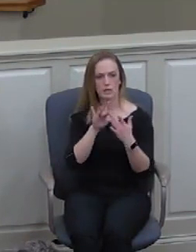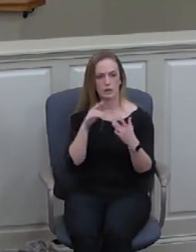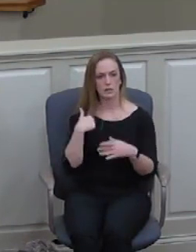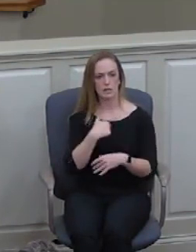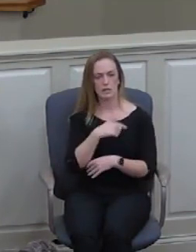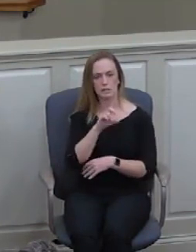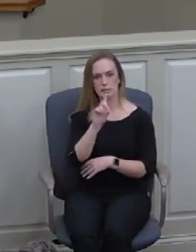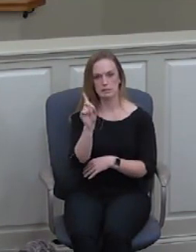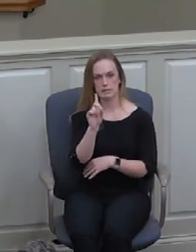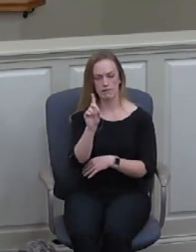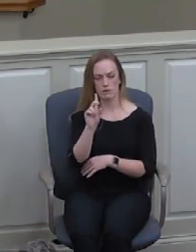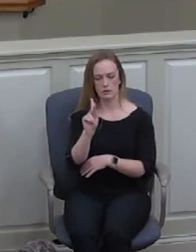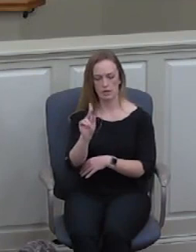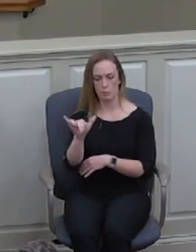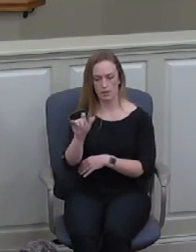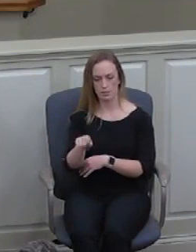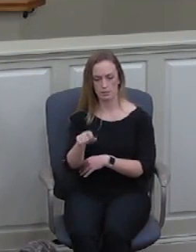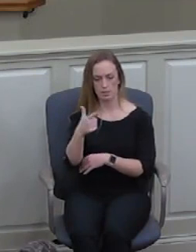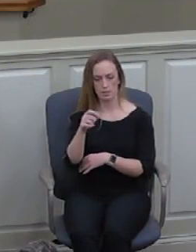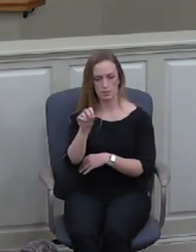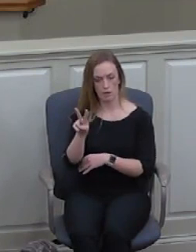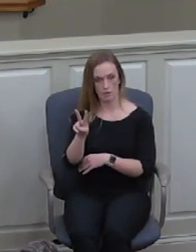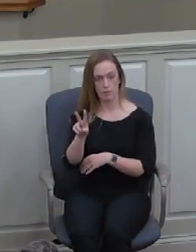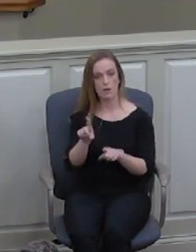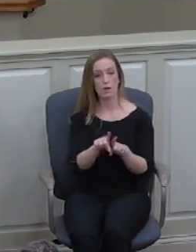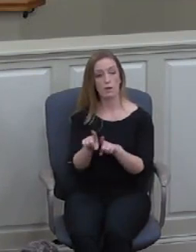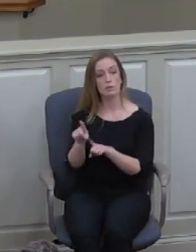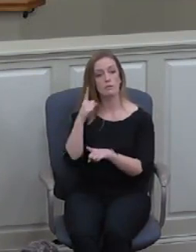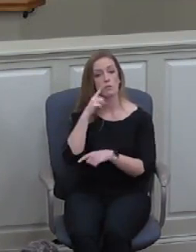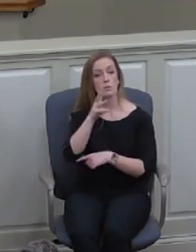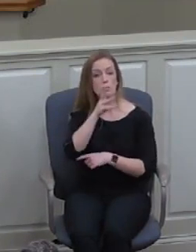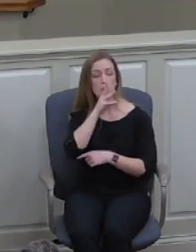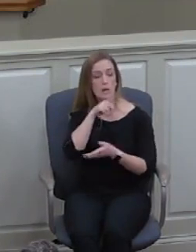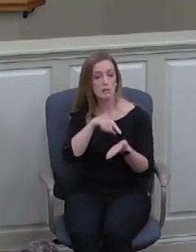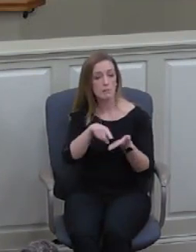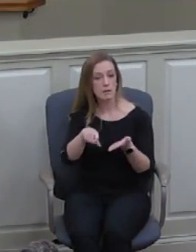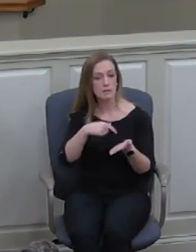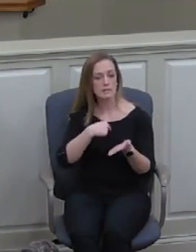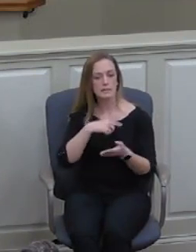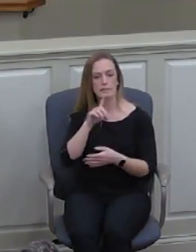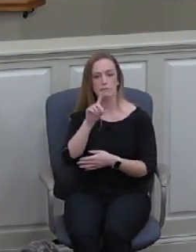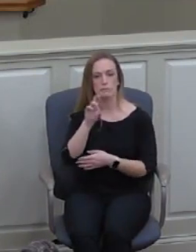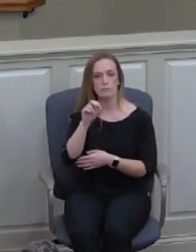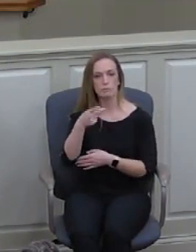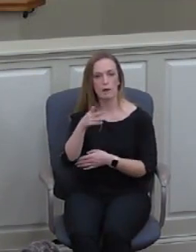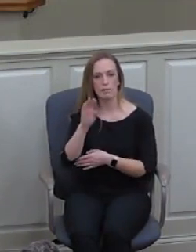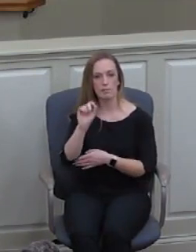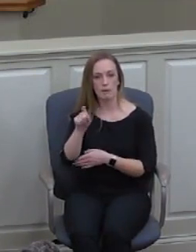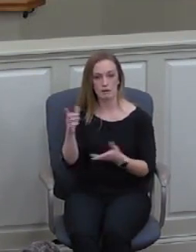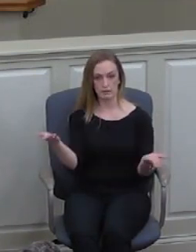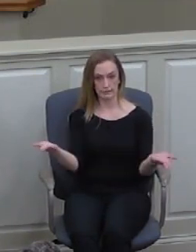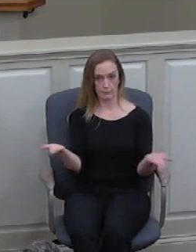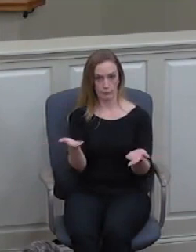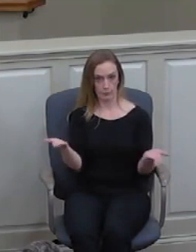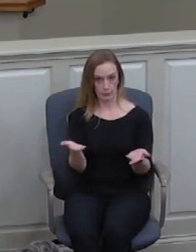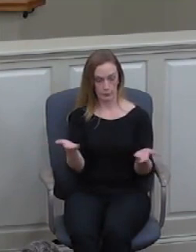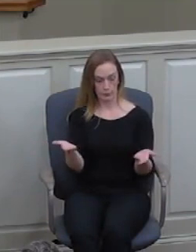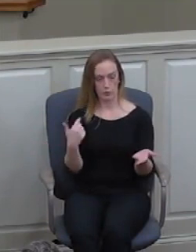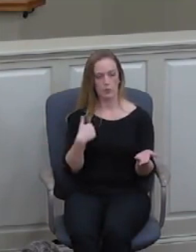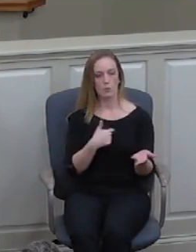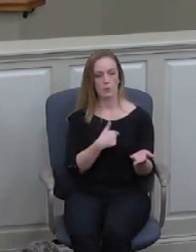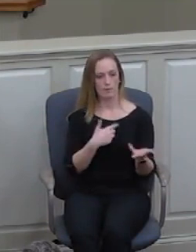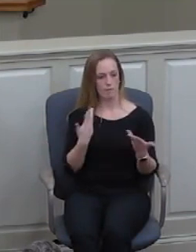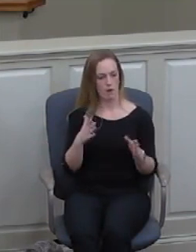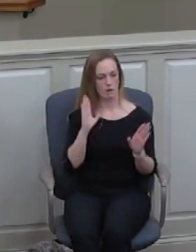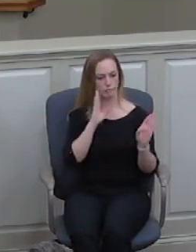danvilleky.gov. We also, for utility payments, have drop payments here. We have proactively made